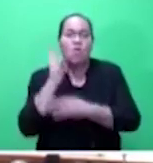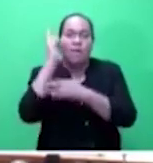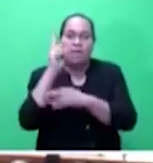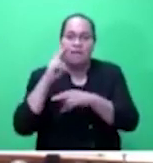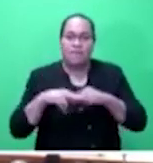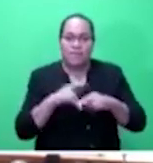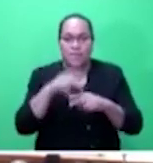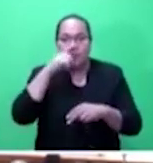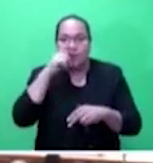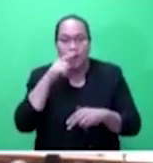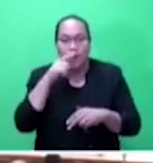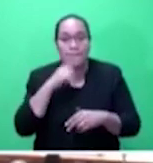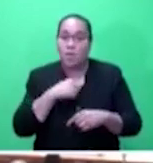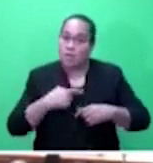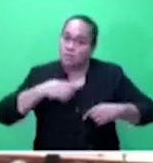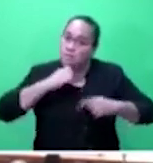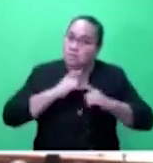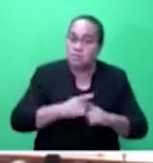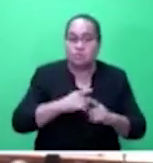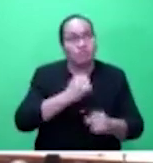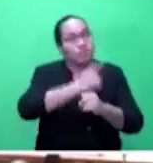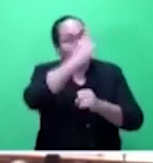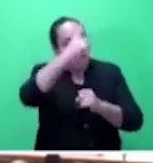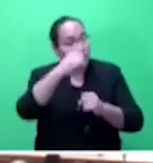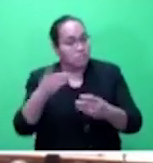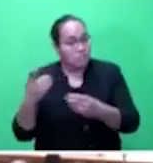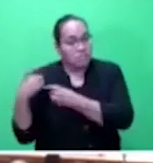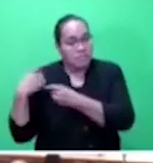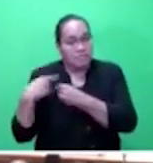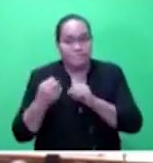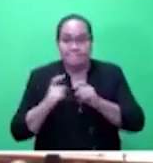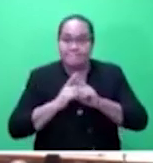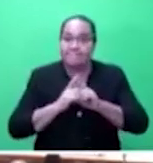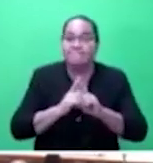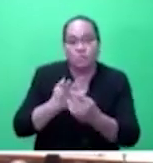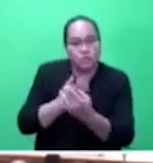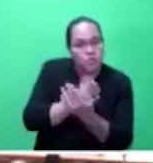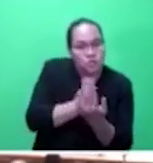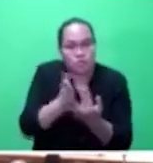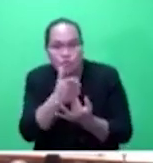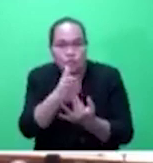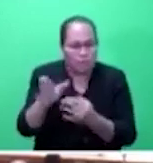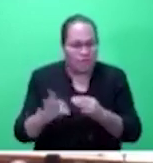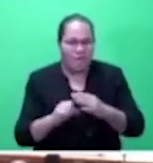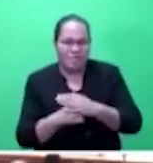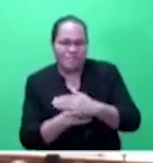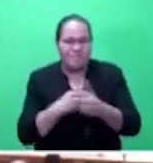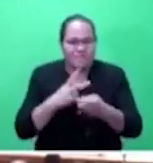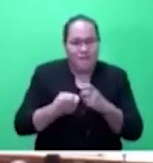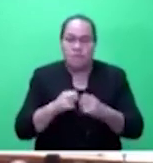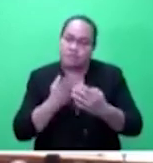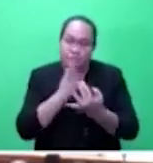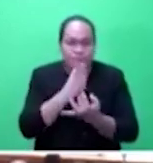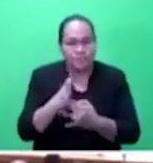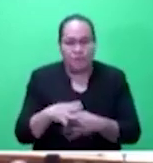people. We bound by our duty to God and country to lead Fiji through these unpredictable times. And in a moment when lives